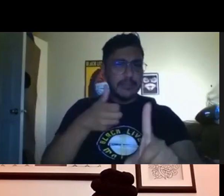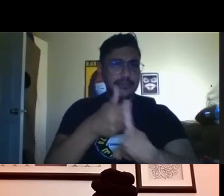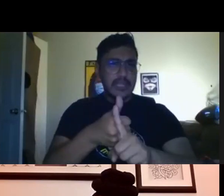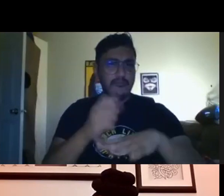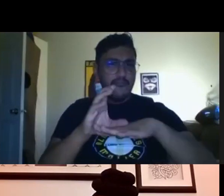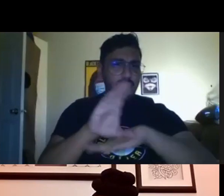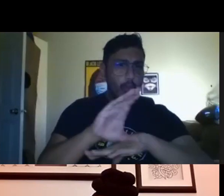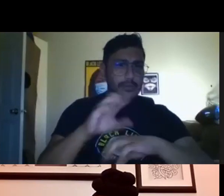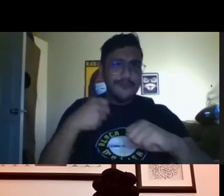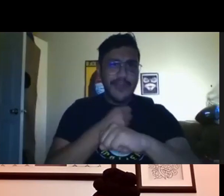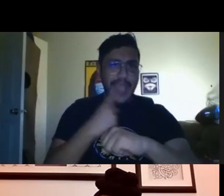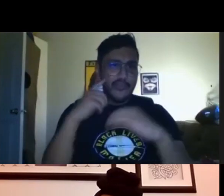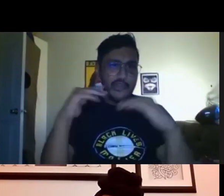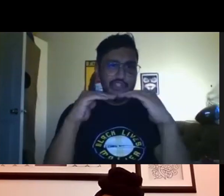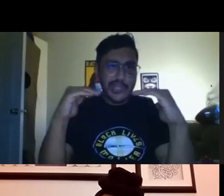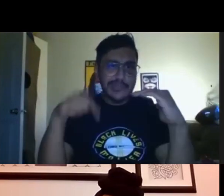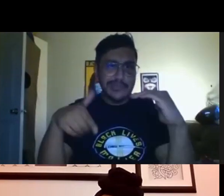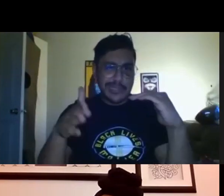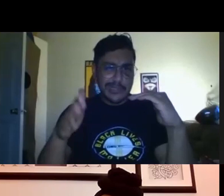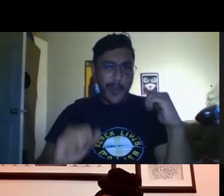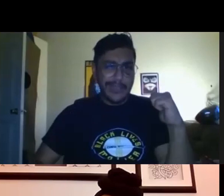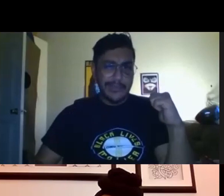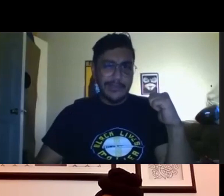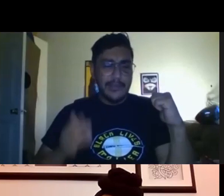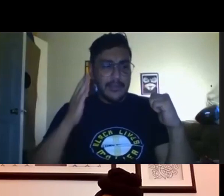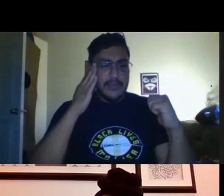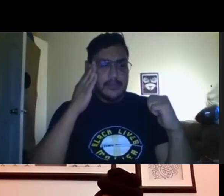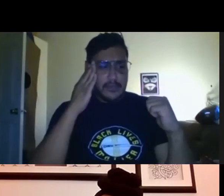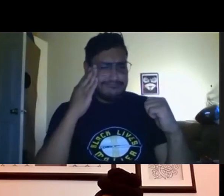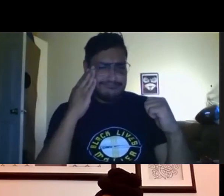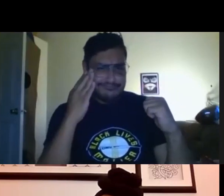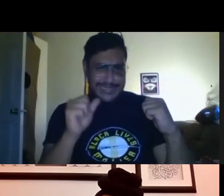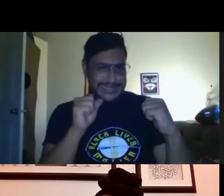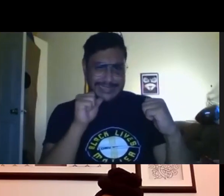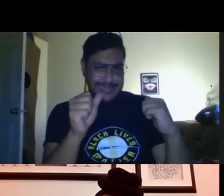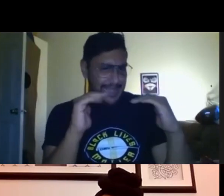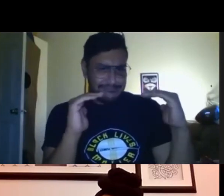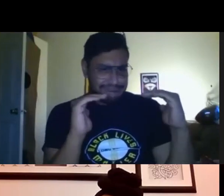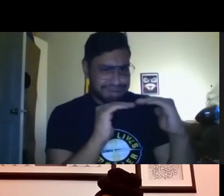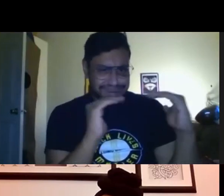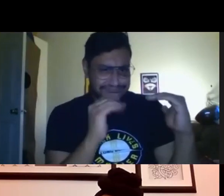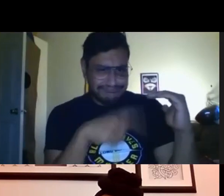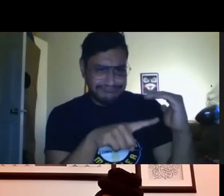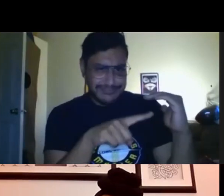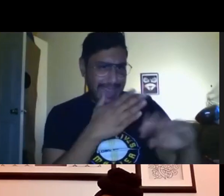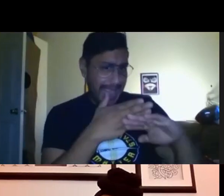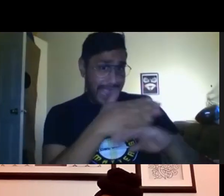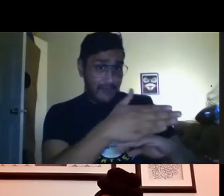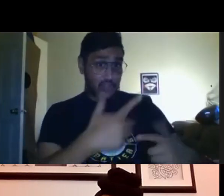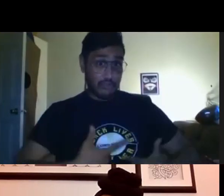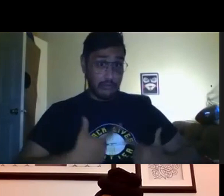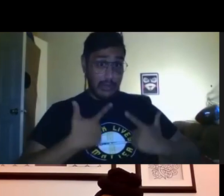in this way. And so, you know, it's inhumane that after the life has been stolen, after